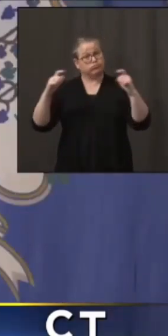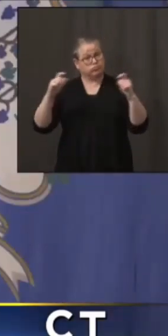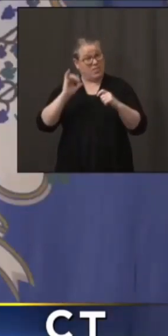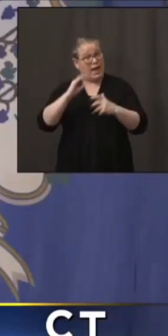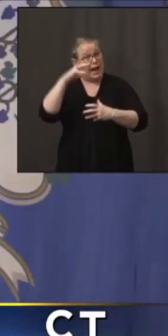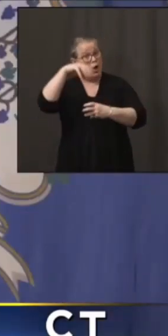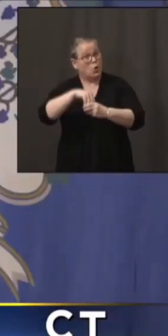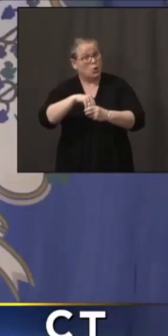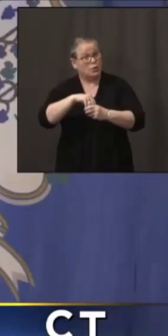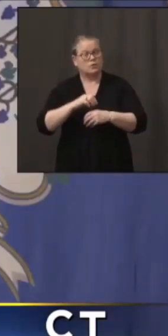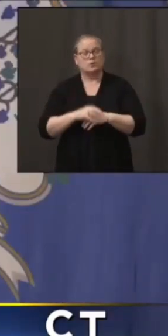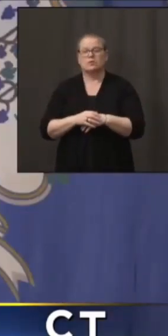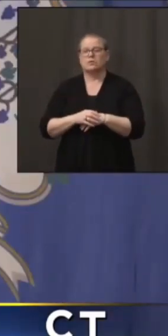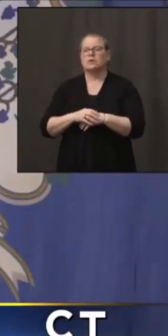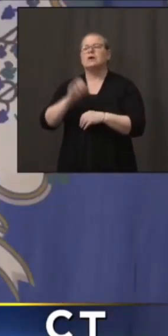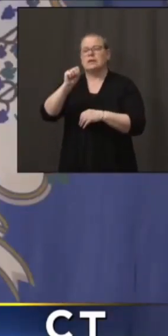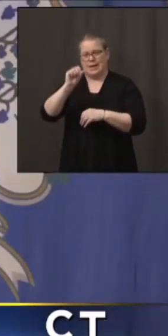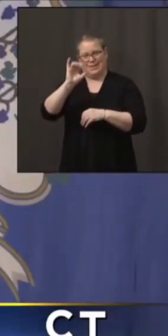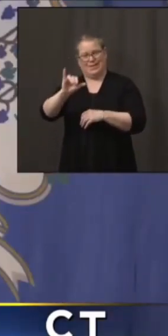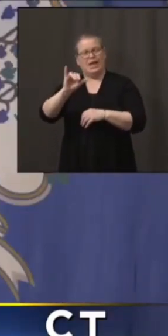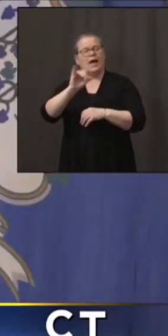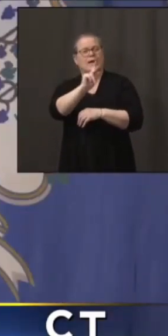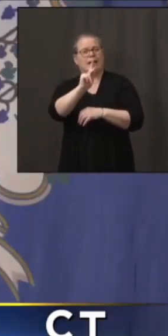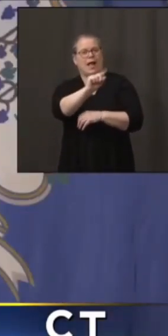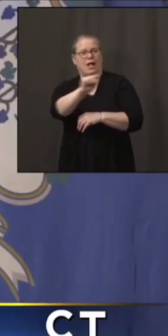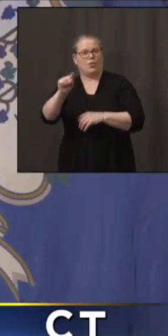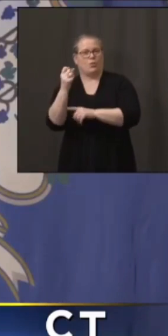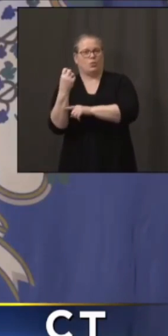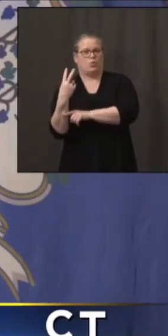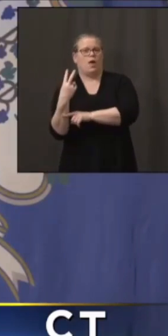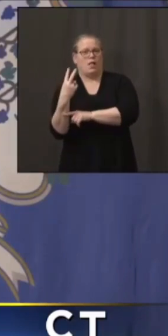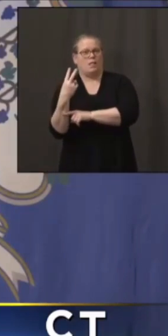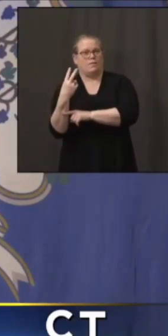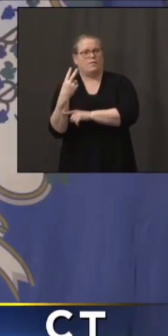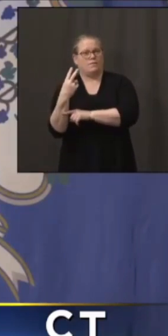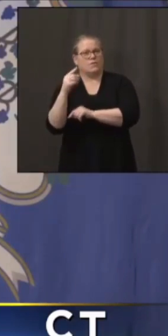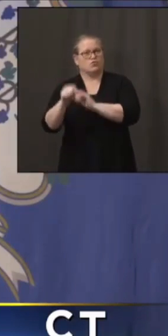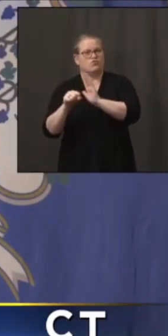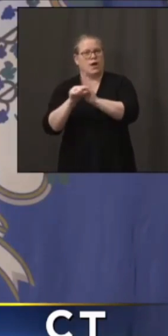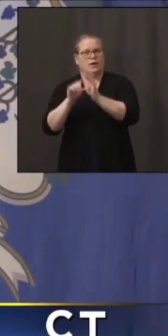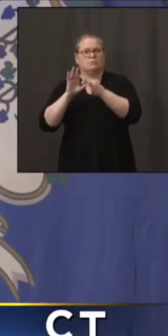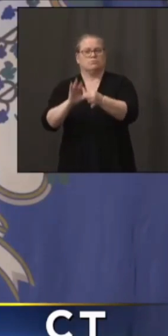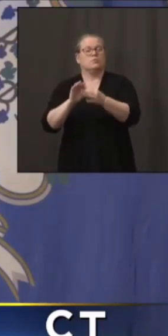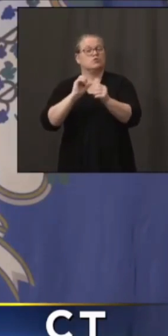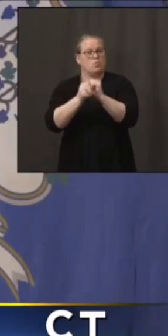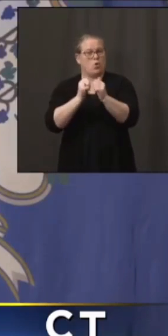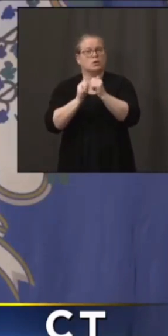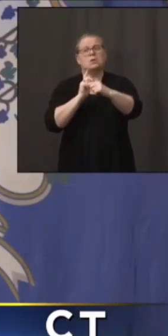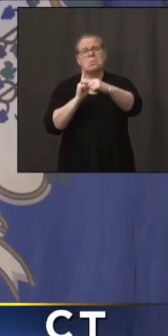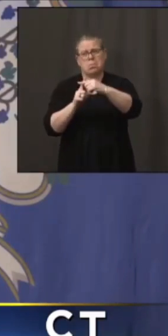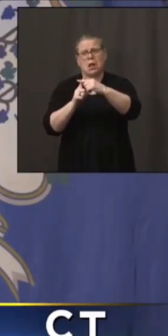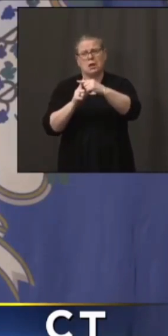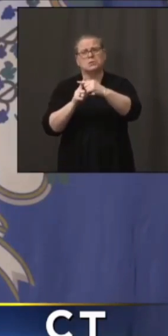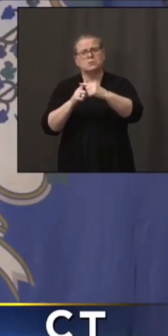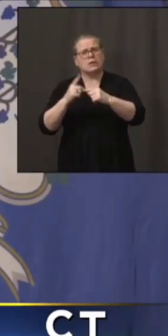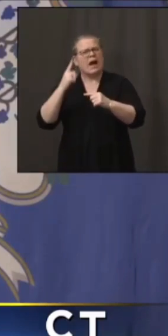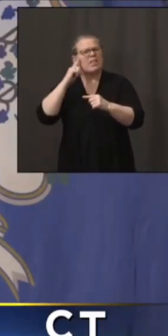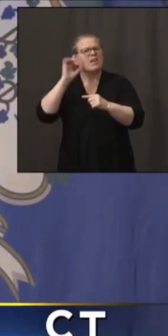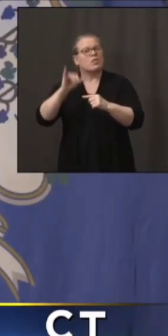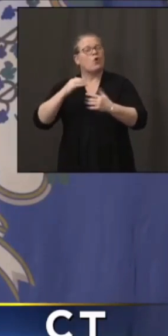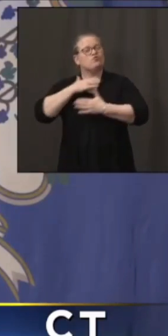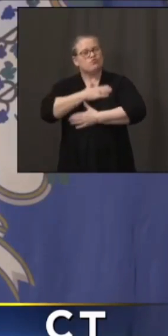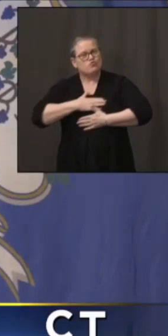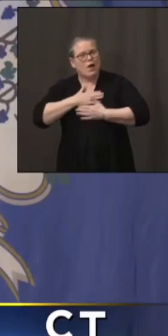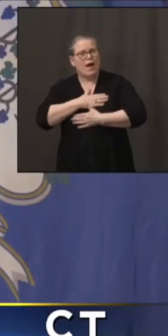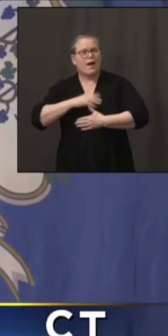talking about K through 12 here in terms of those sports, but I also think it does apply to those leagues. I think you can see maybe the chart up